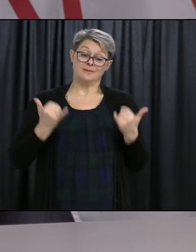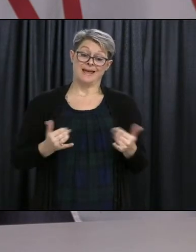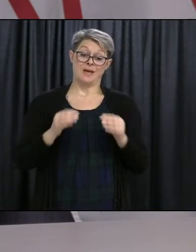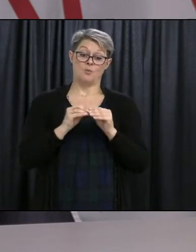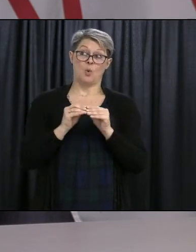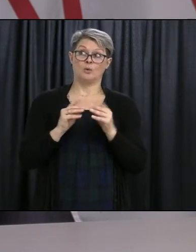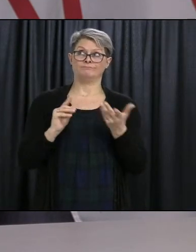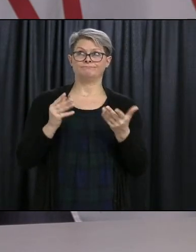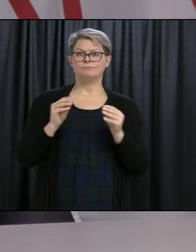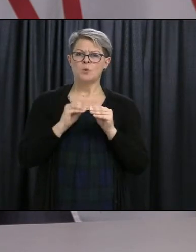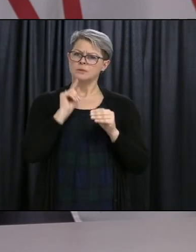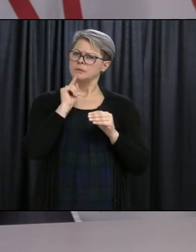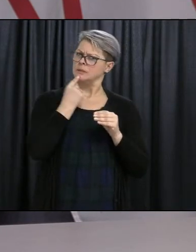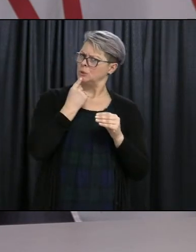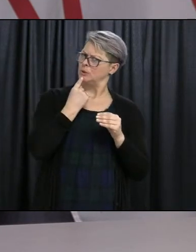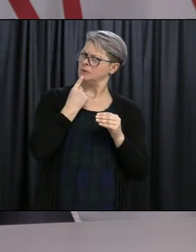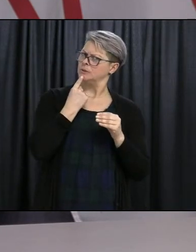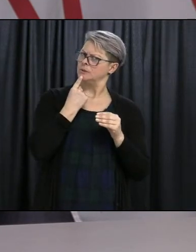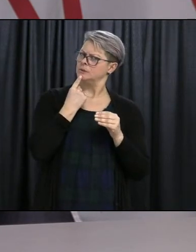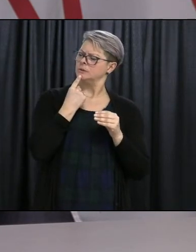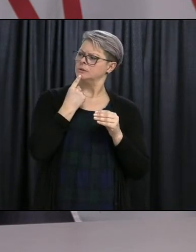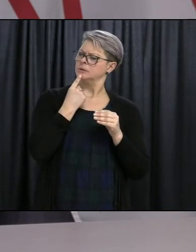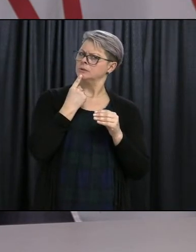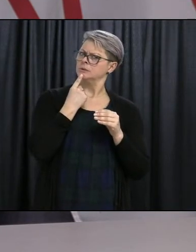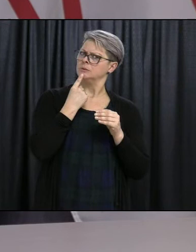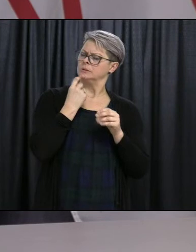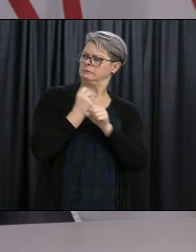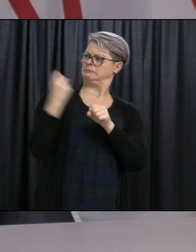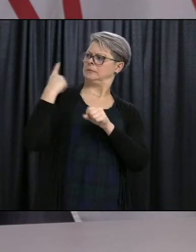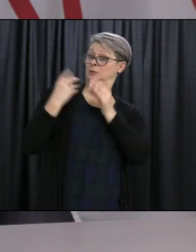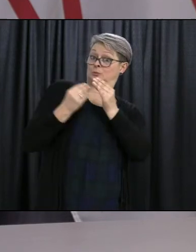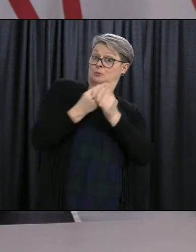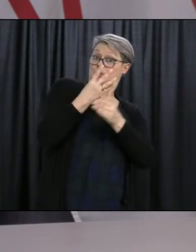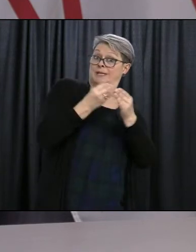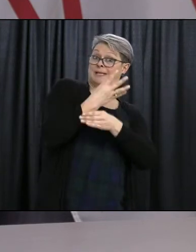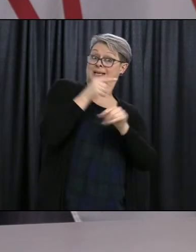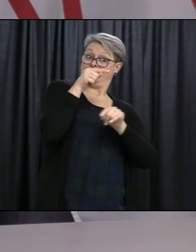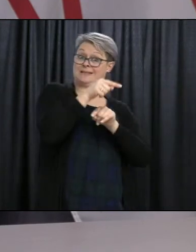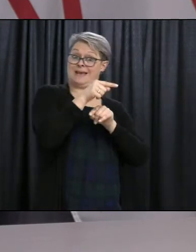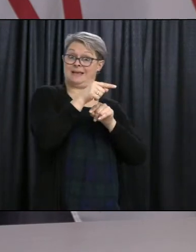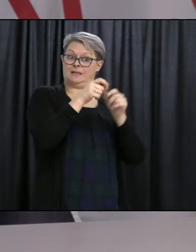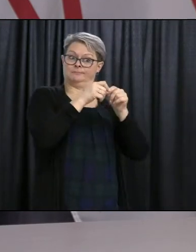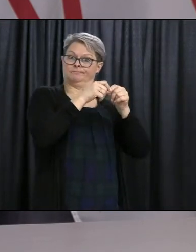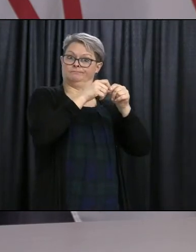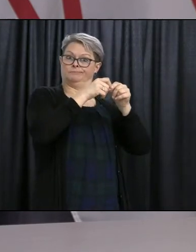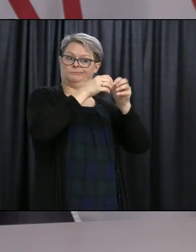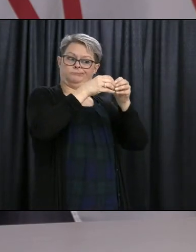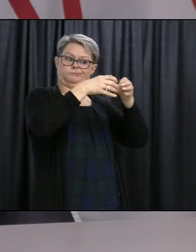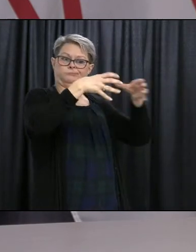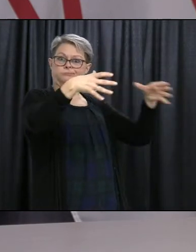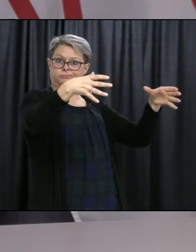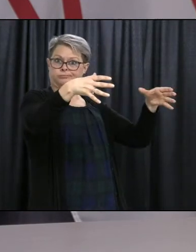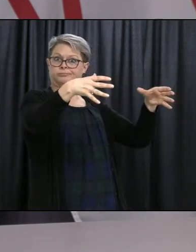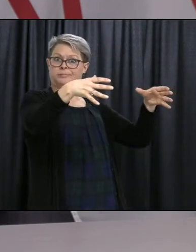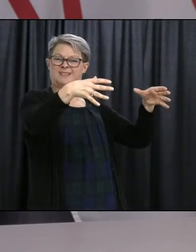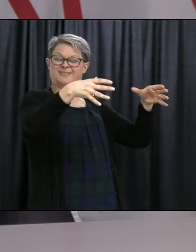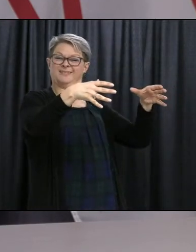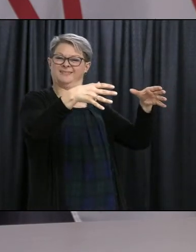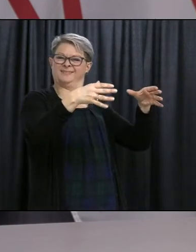severe, I suppose, than what we saw ourselves in last spring when we had the big outbreak at the beginning of the pandemic.